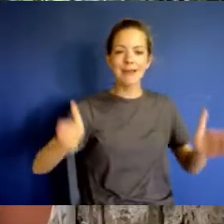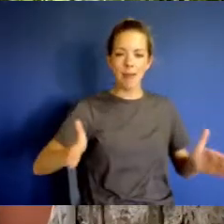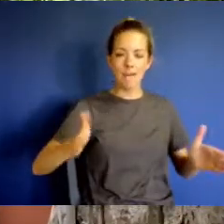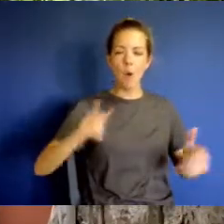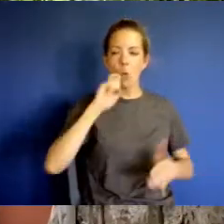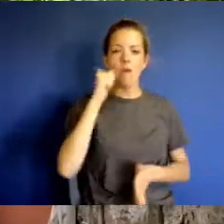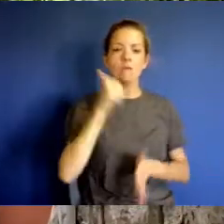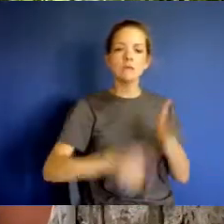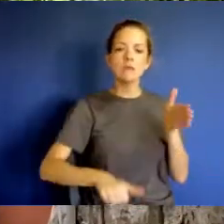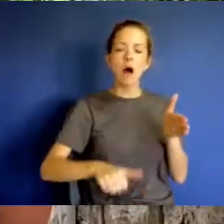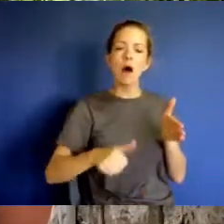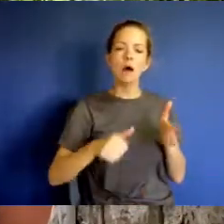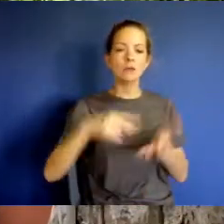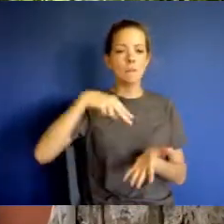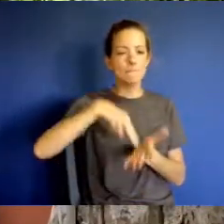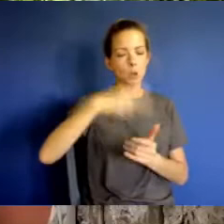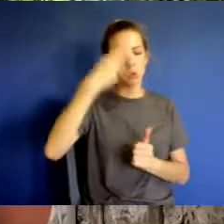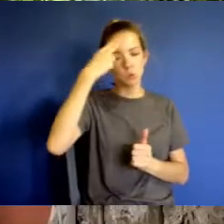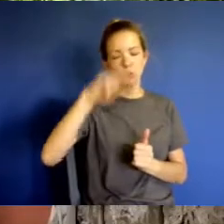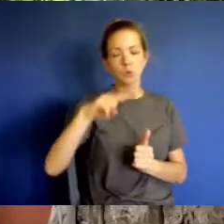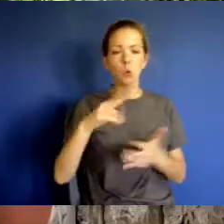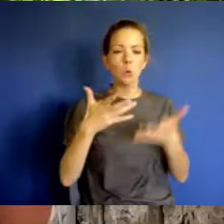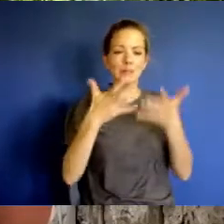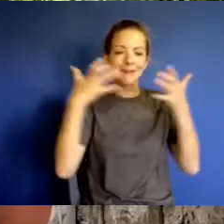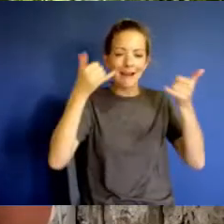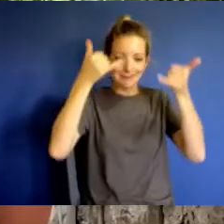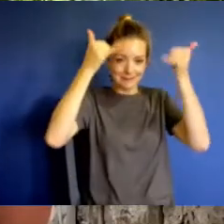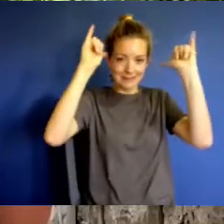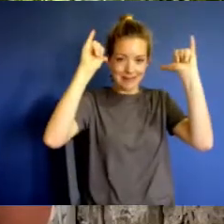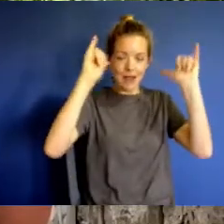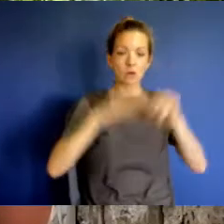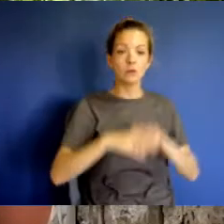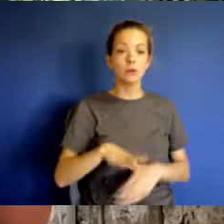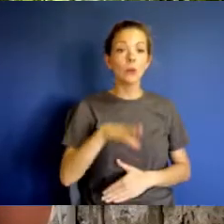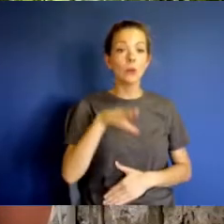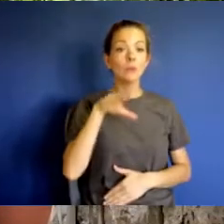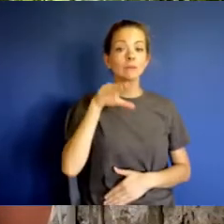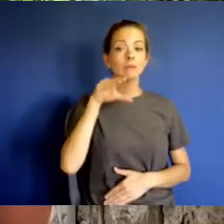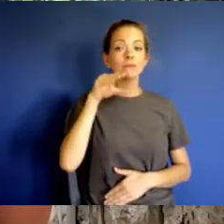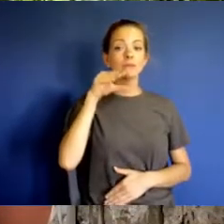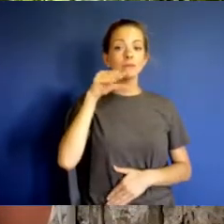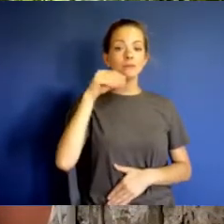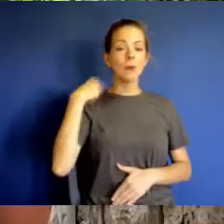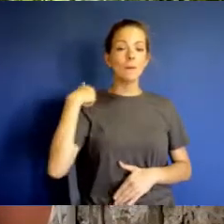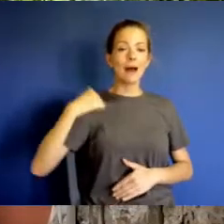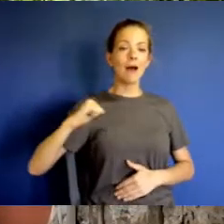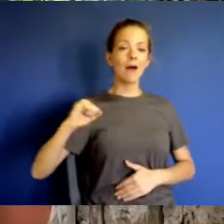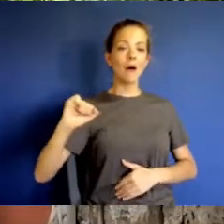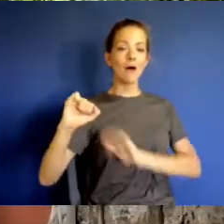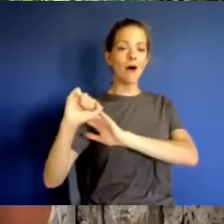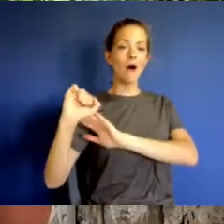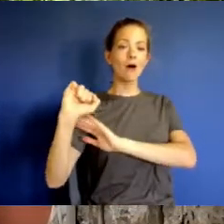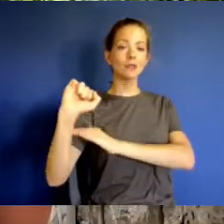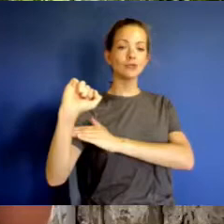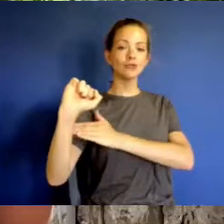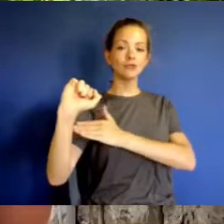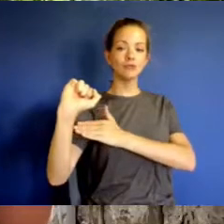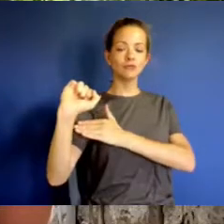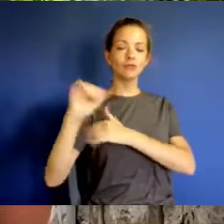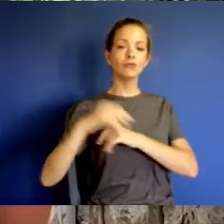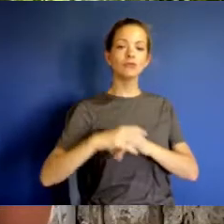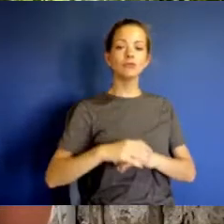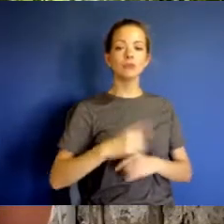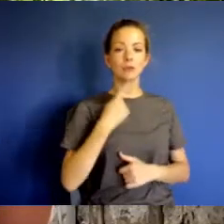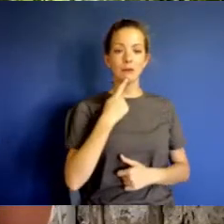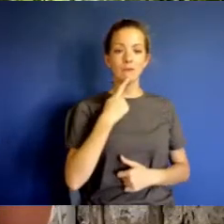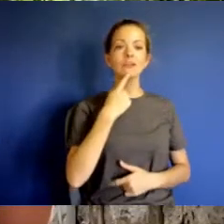we're going to think about coming through cow and cat. So we inhale, we arch our back, lift our tailbone